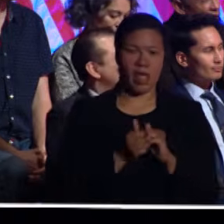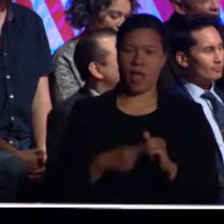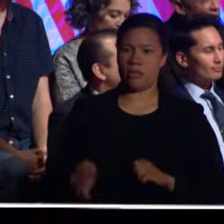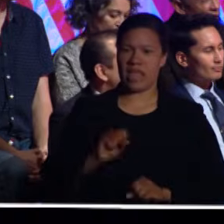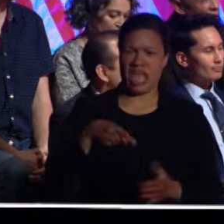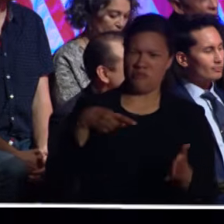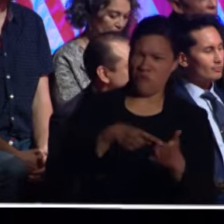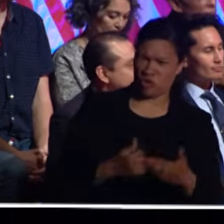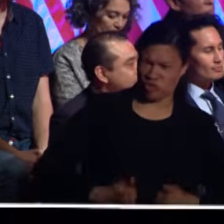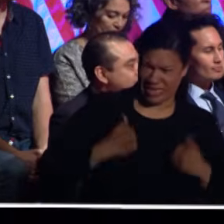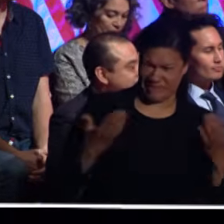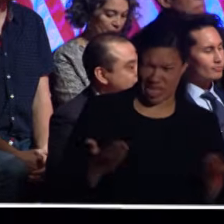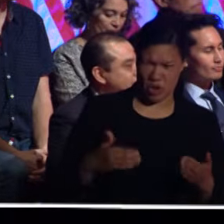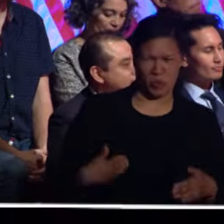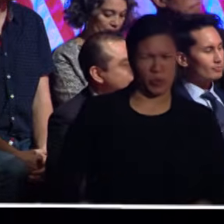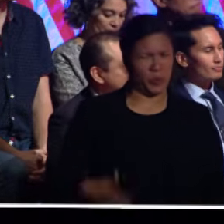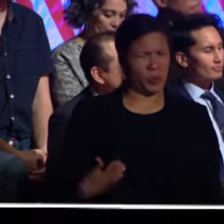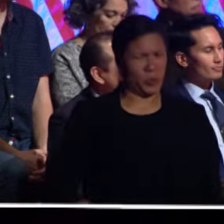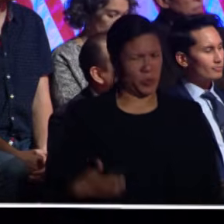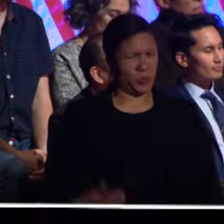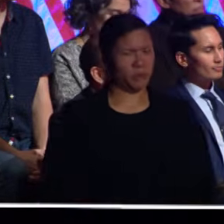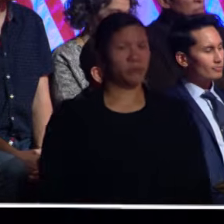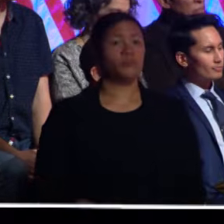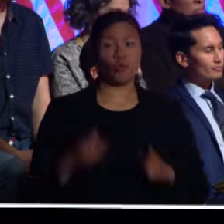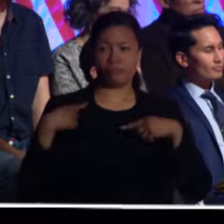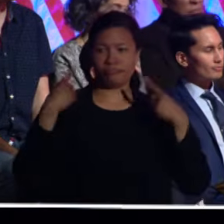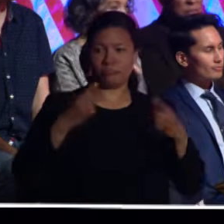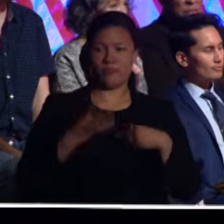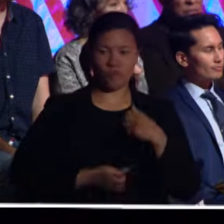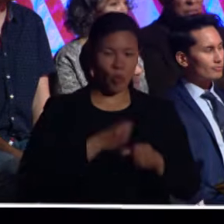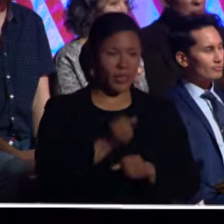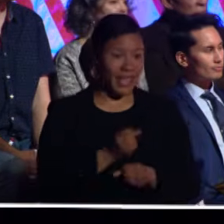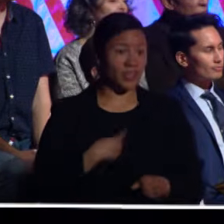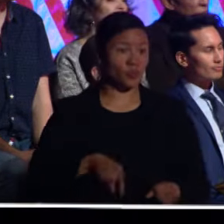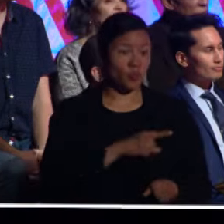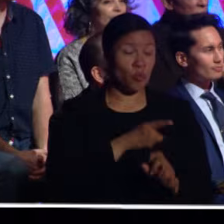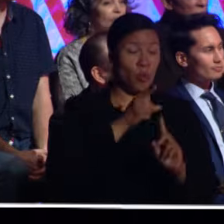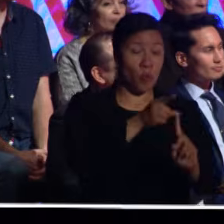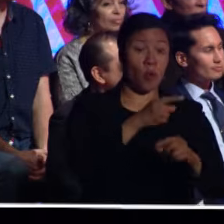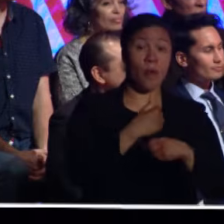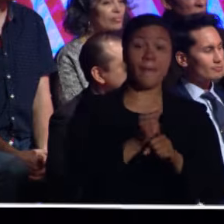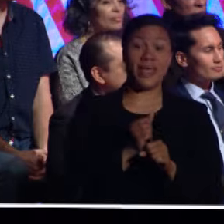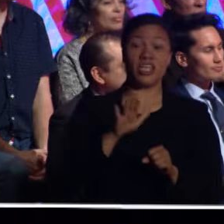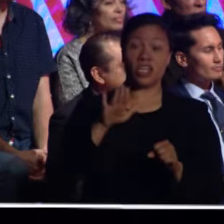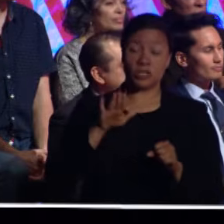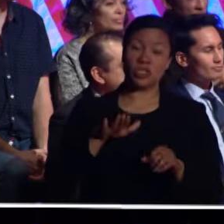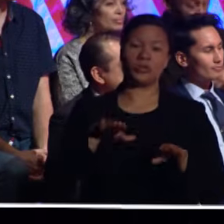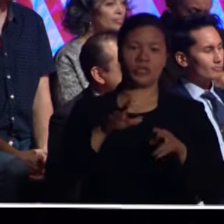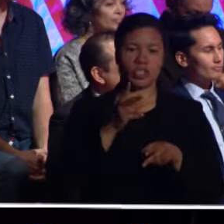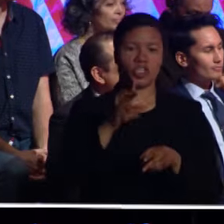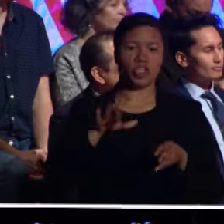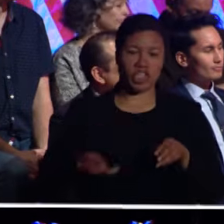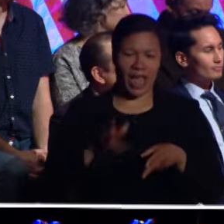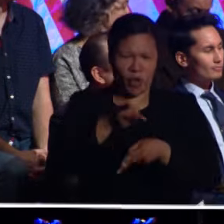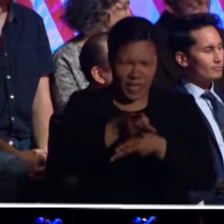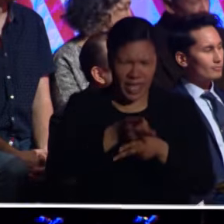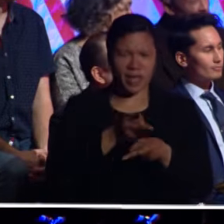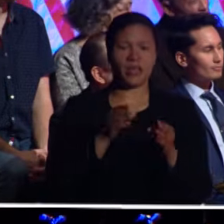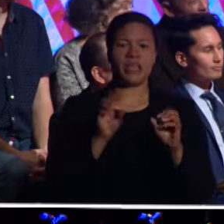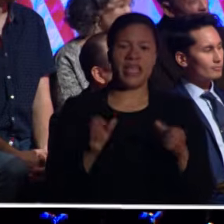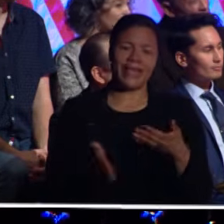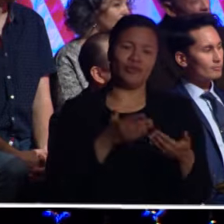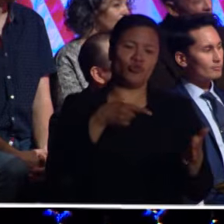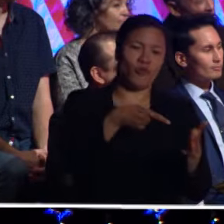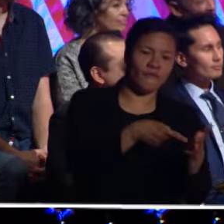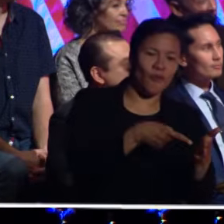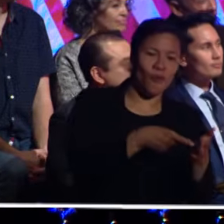so. Over the past 4 years, we've continued the work of making childcare both more affordable and accessible by expanding the